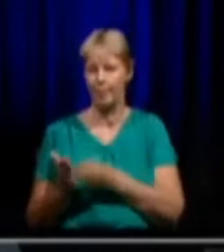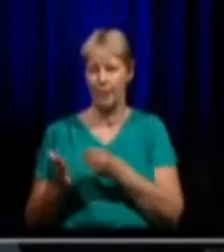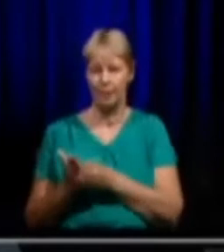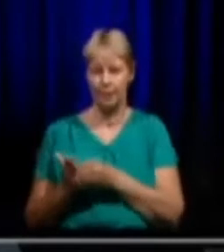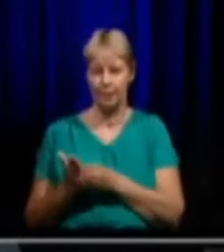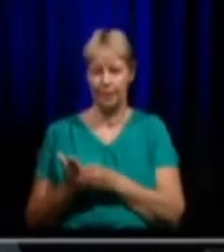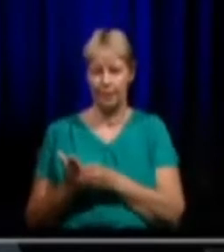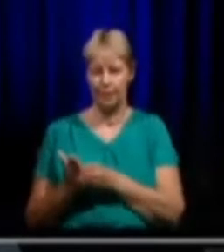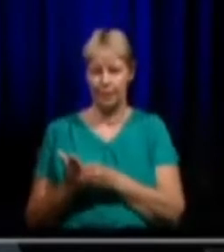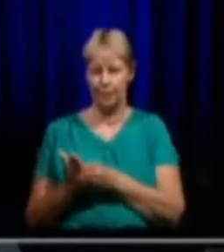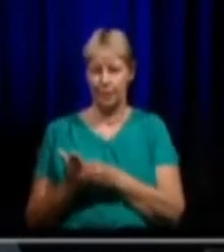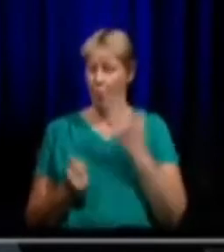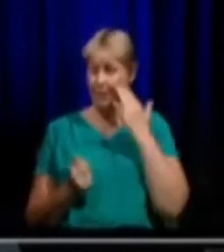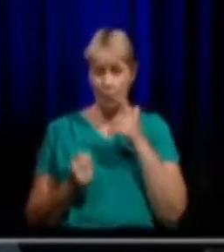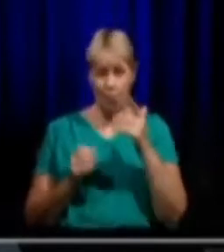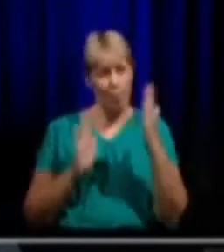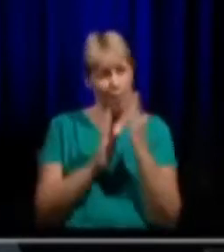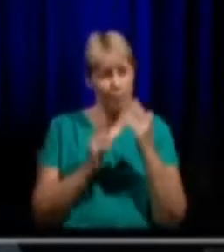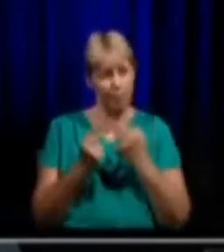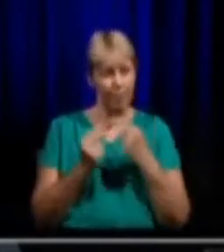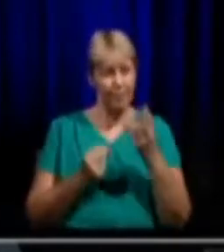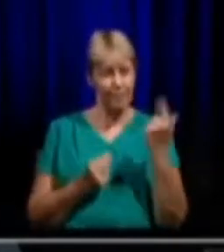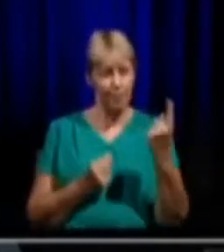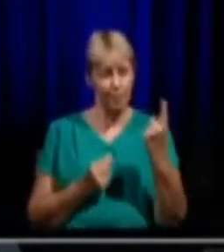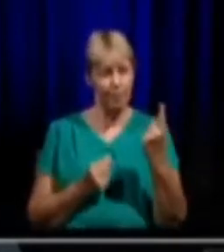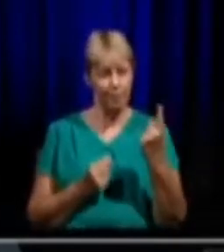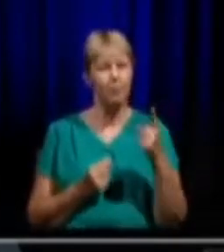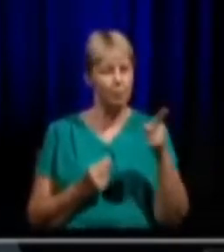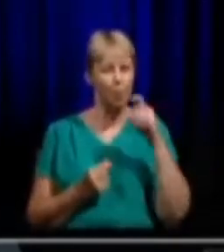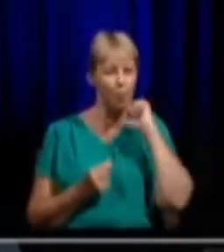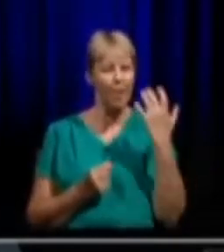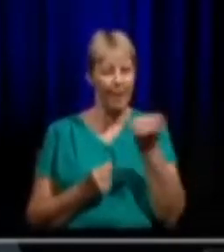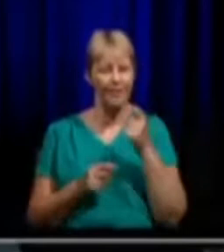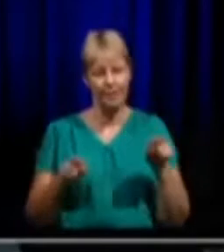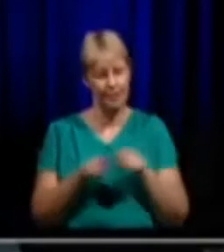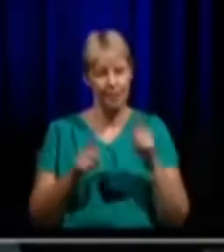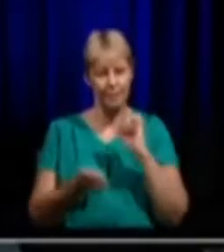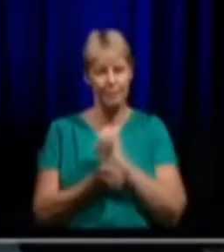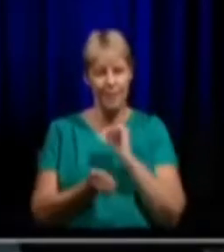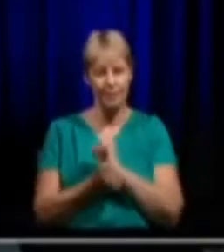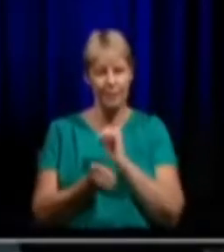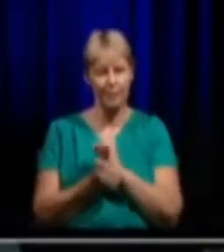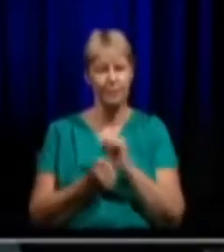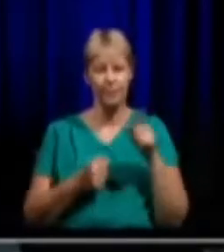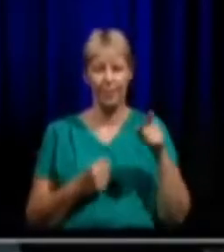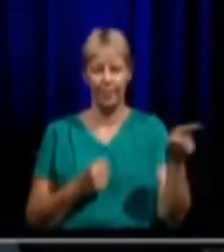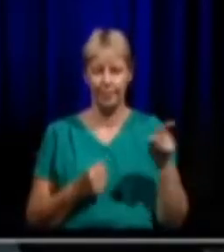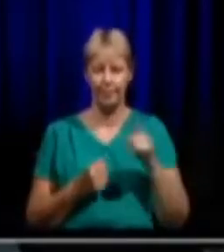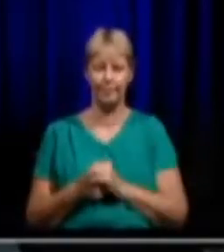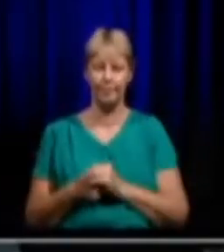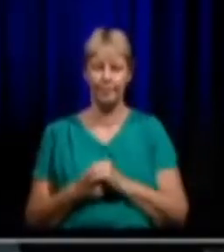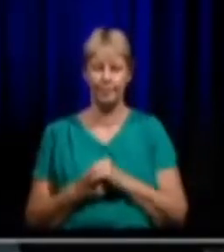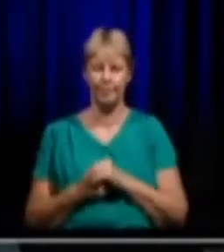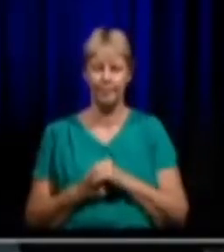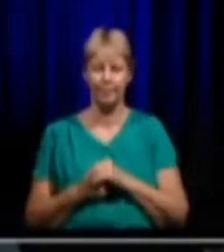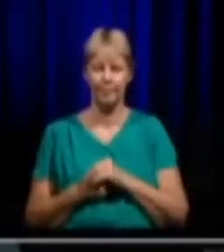you are to someone, the more likely you're going to have the same habits as those people. So a little bit like what I just spoke about. But